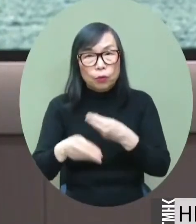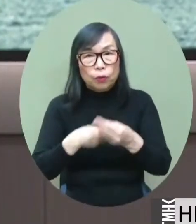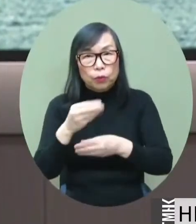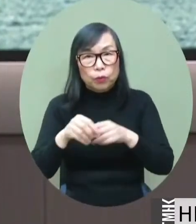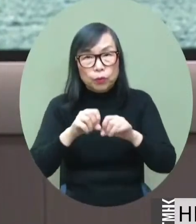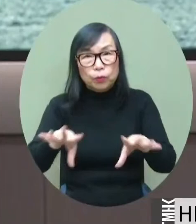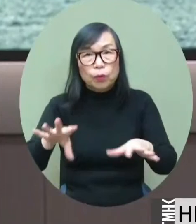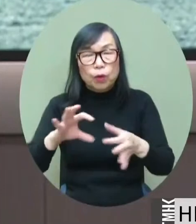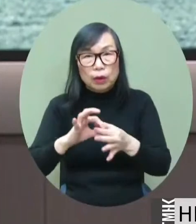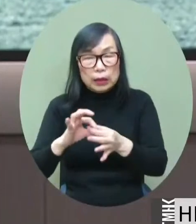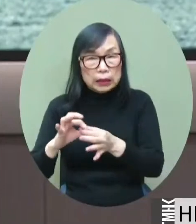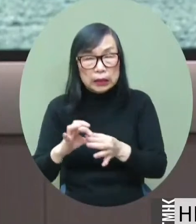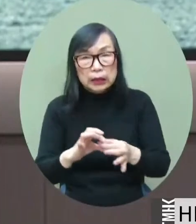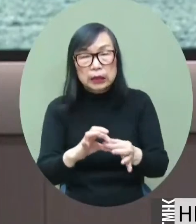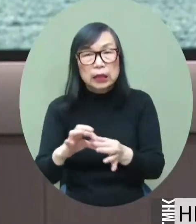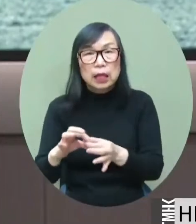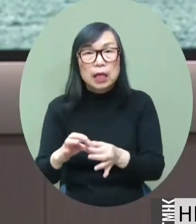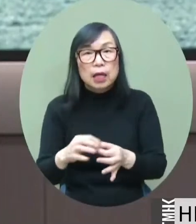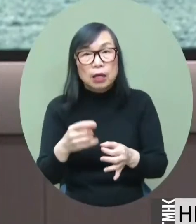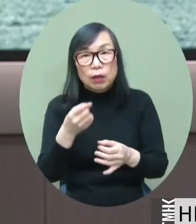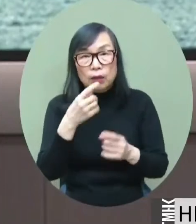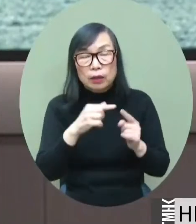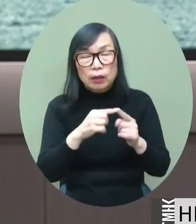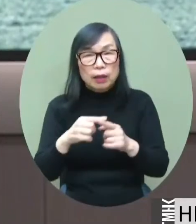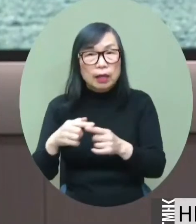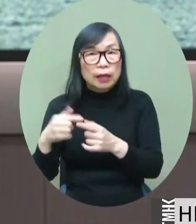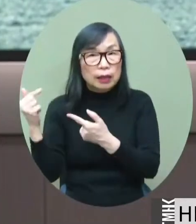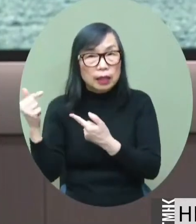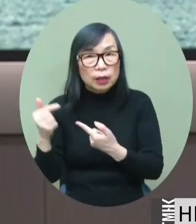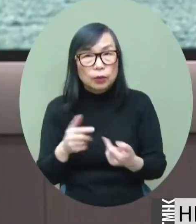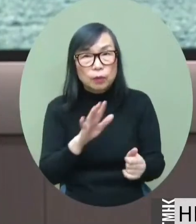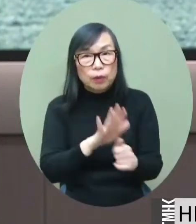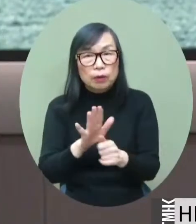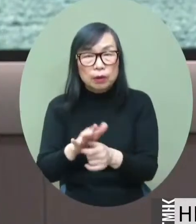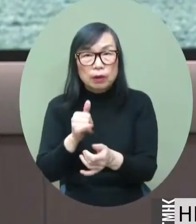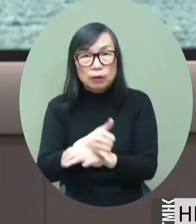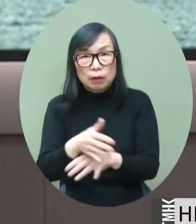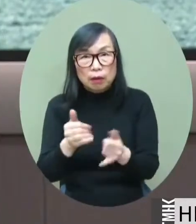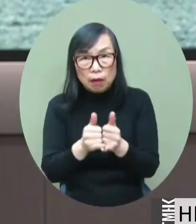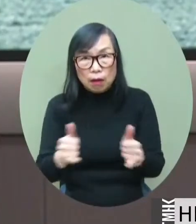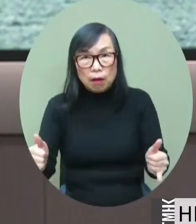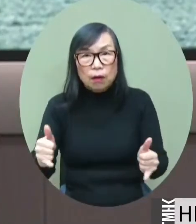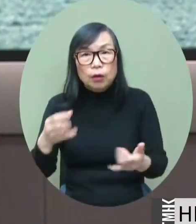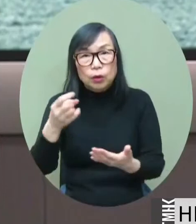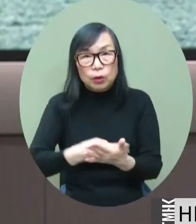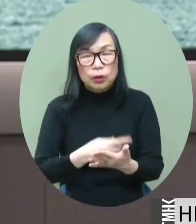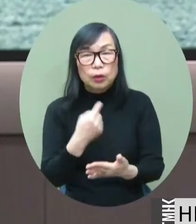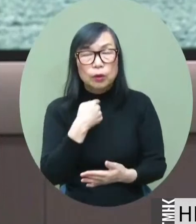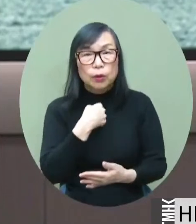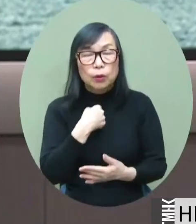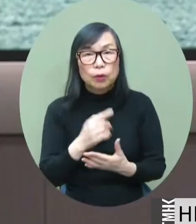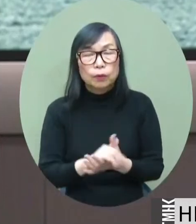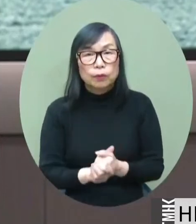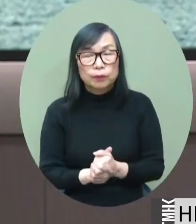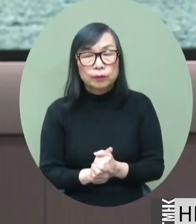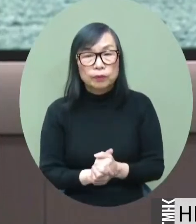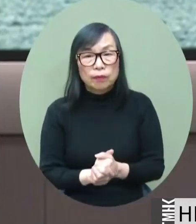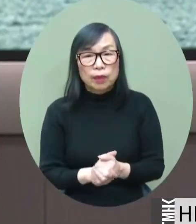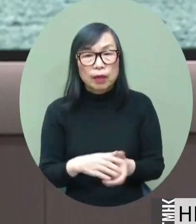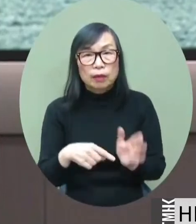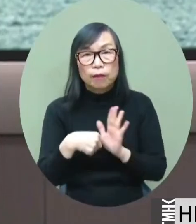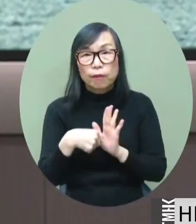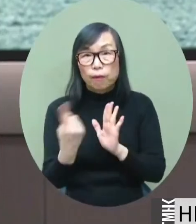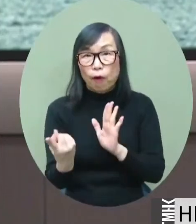So there are still many transmission chains in the community. So Hong Kong people should still observe